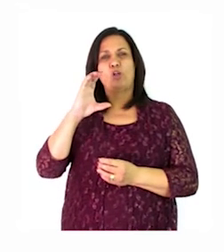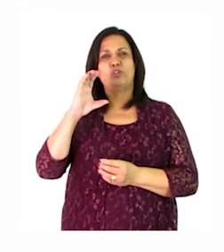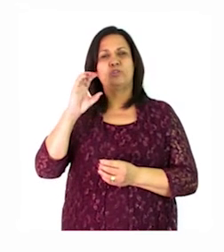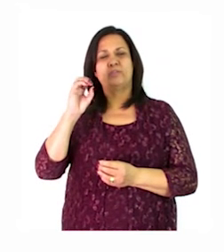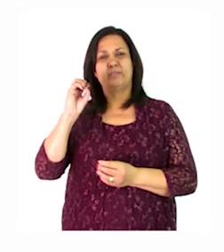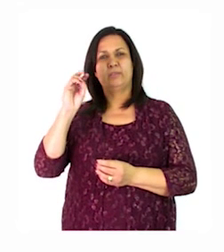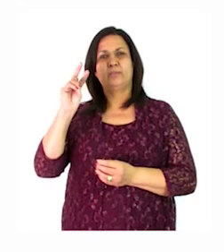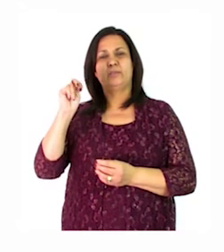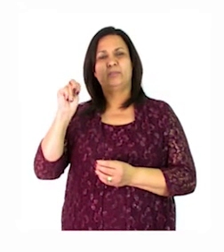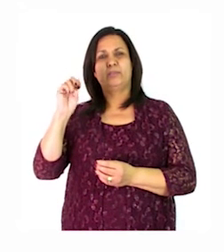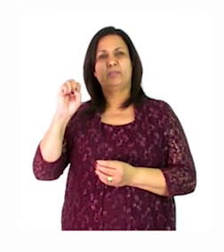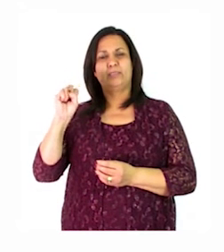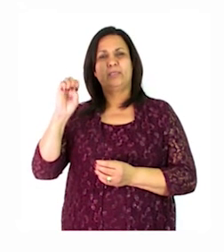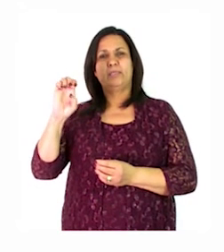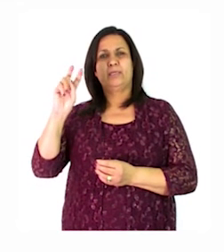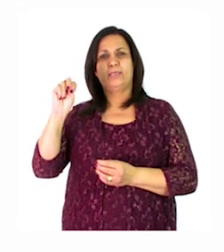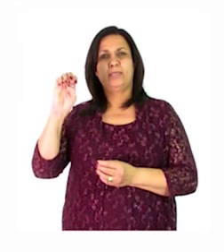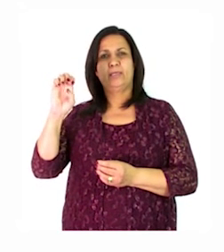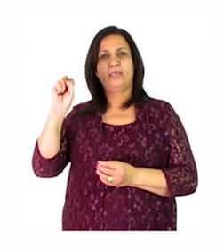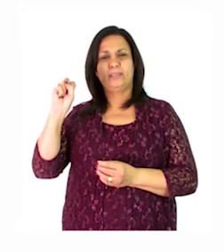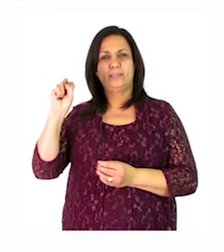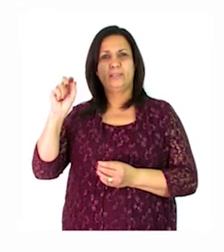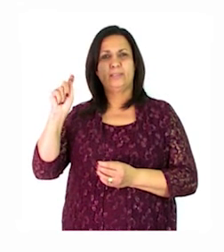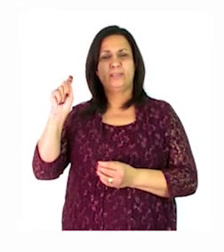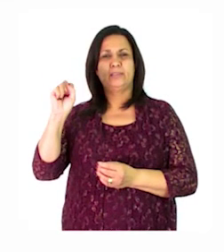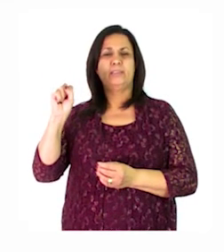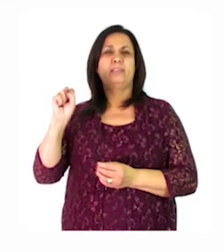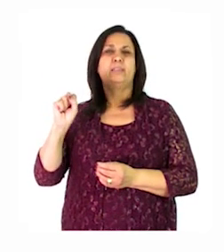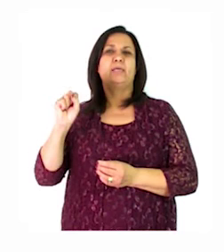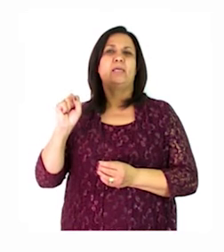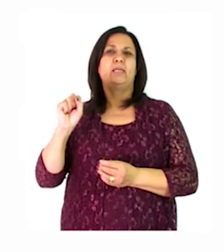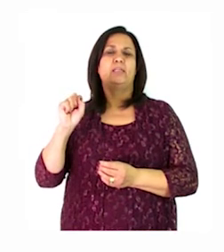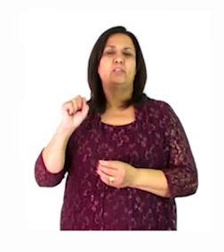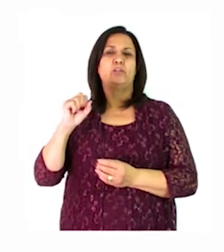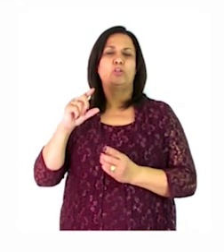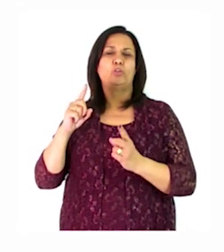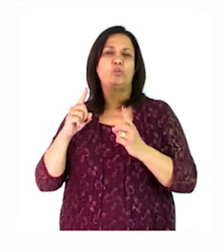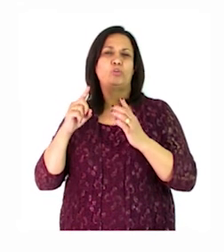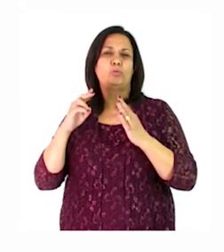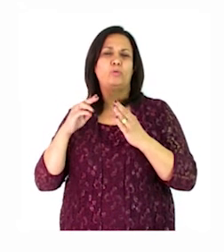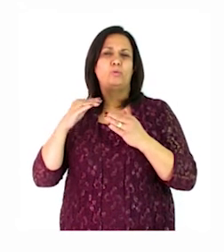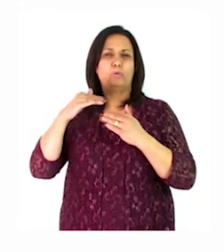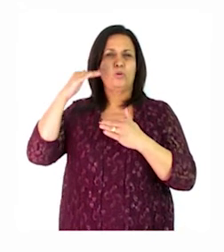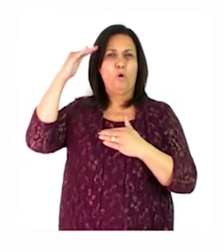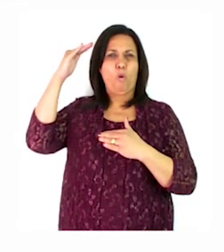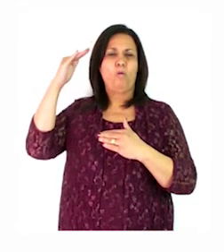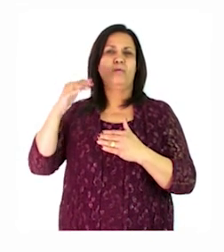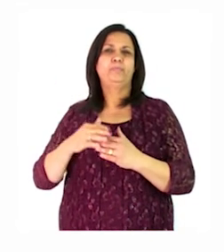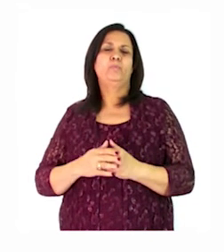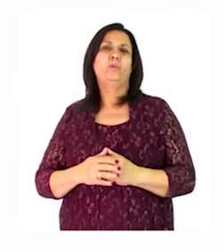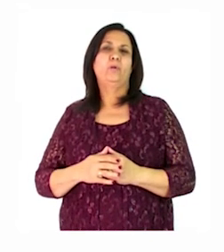of them run down to the bottom of the line. So we would like to